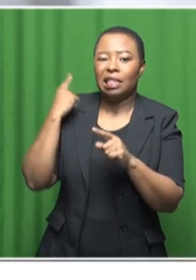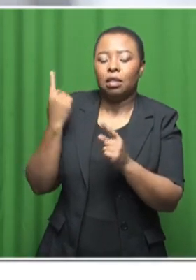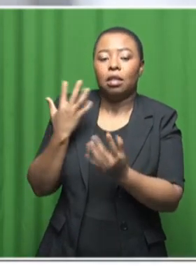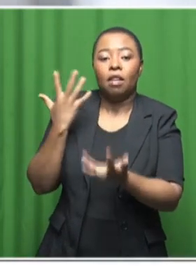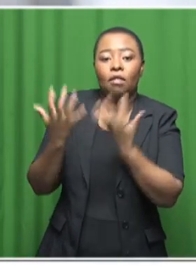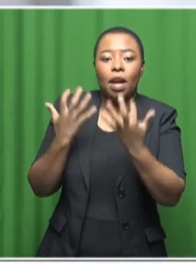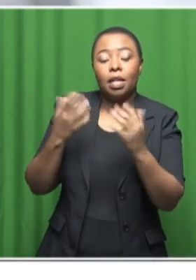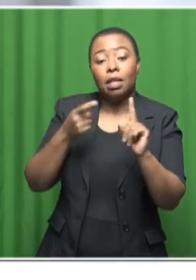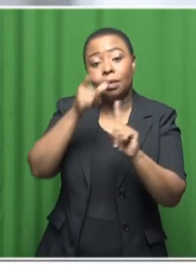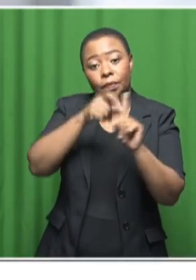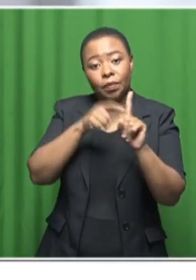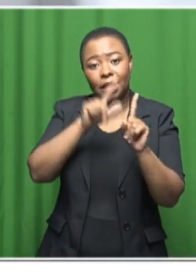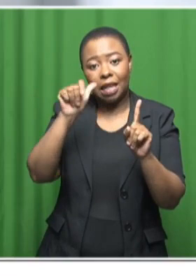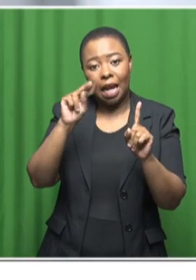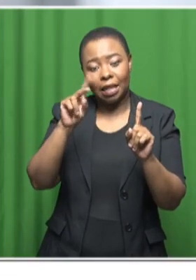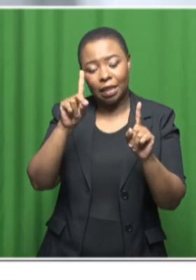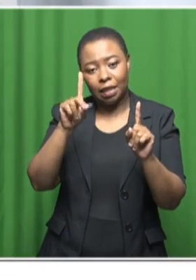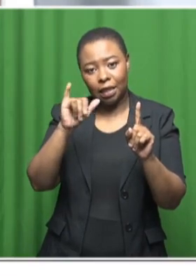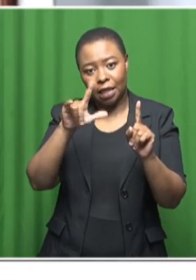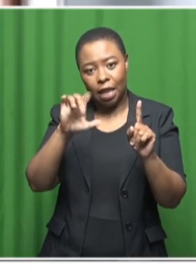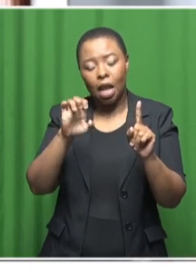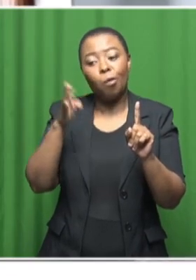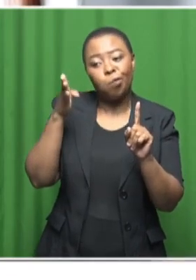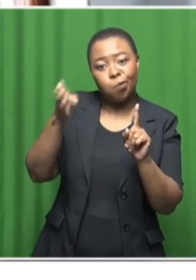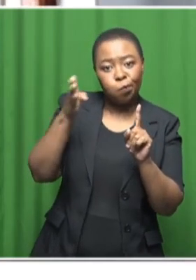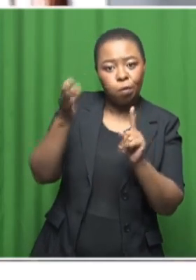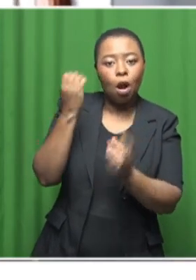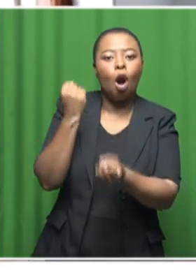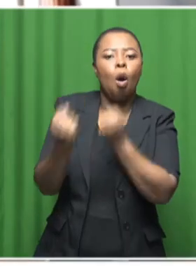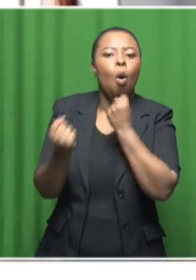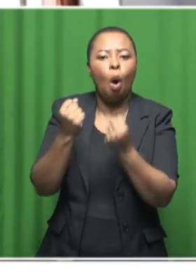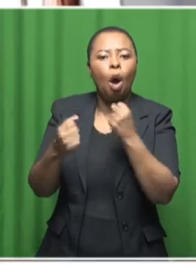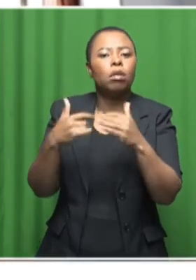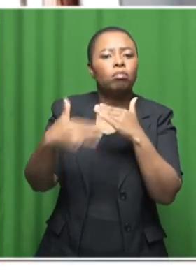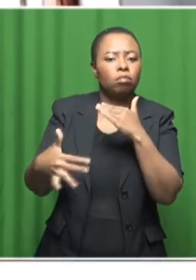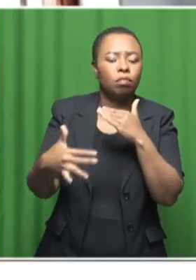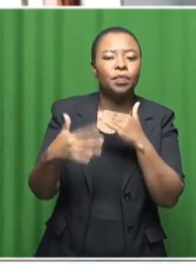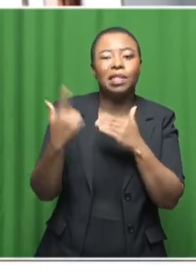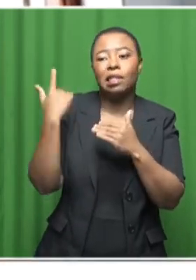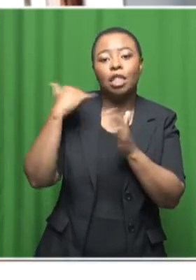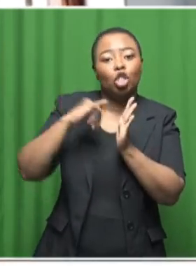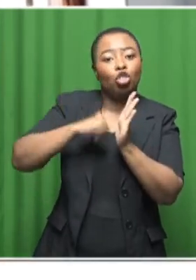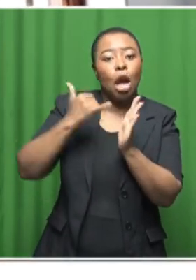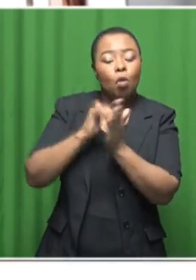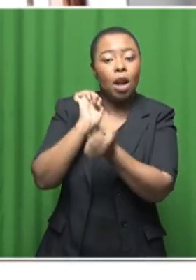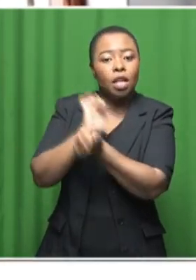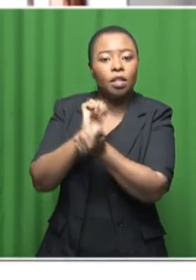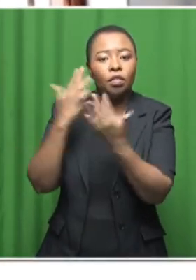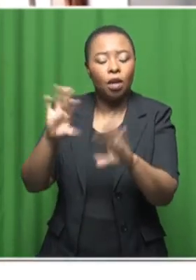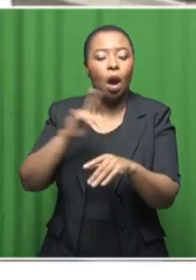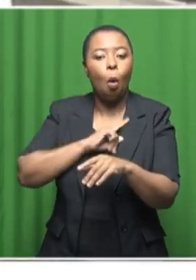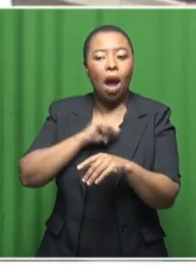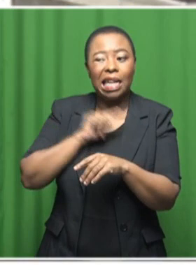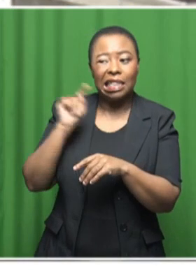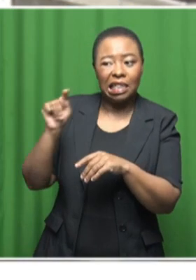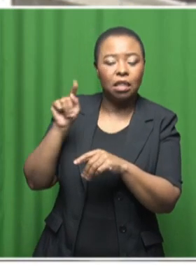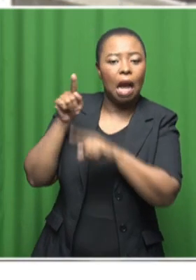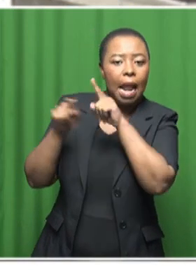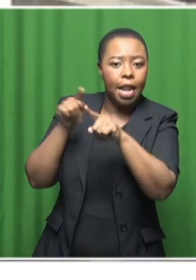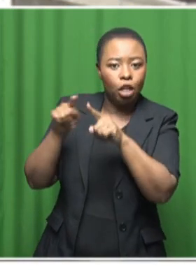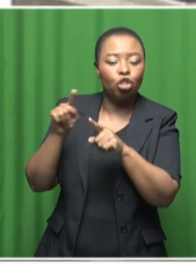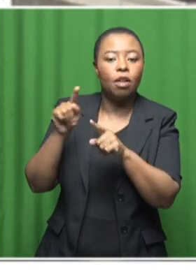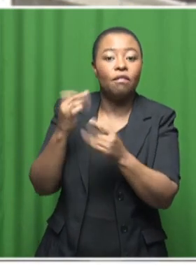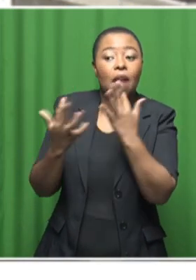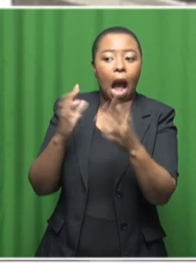Mafe, has already made numerous appearances in court. He was arrested in January for allegedly starting the fire. He